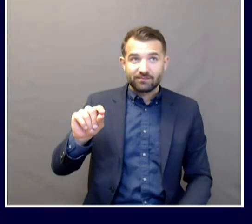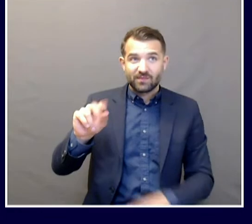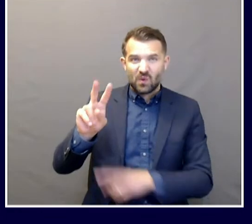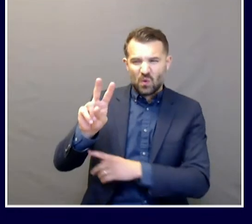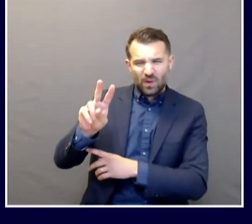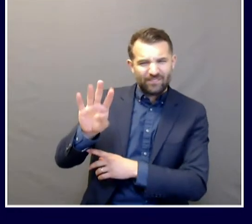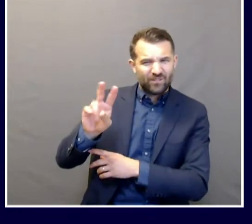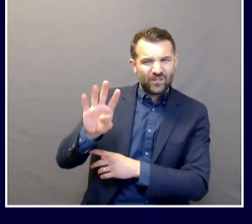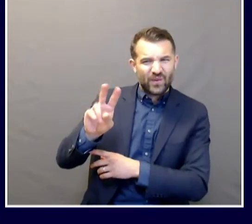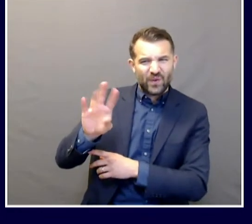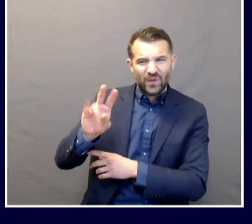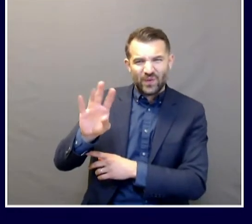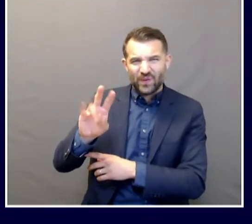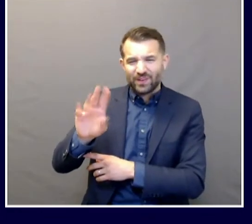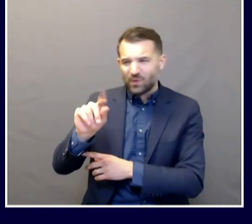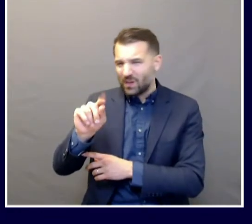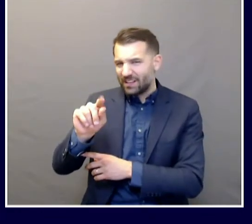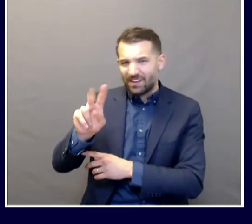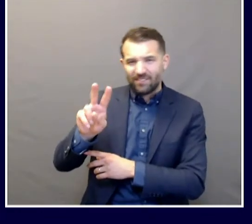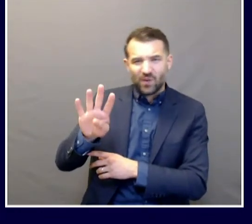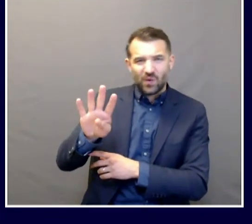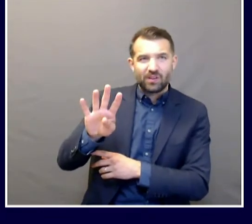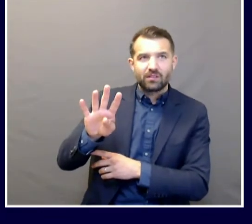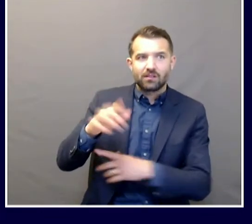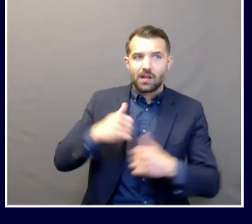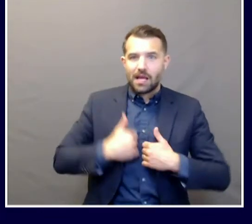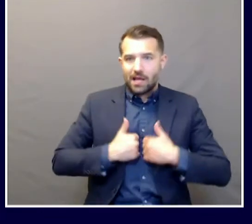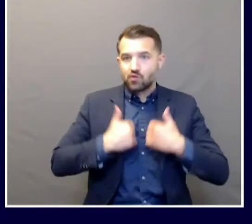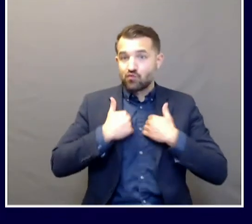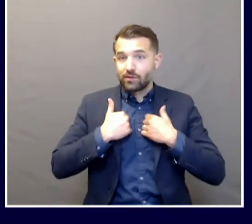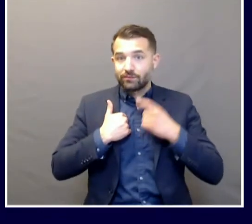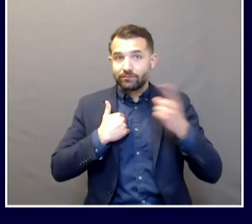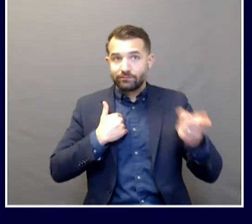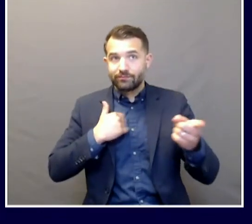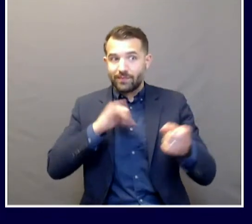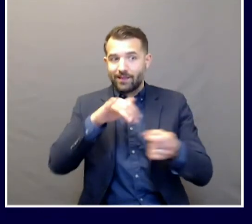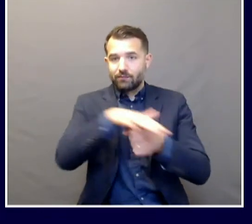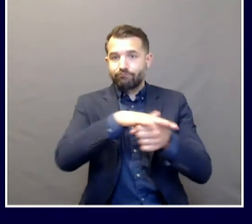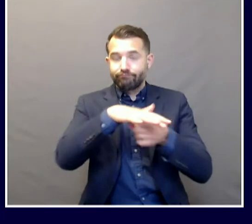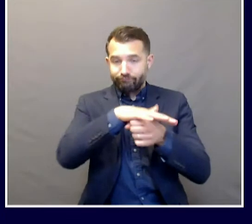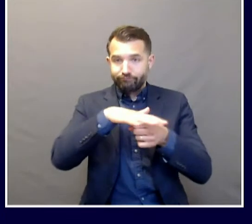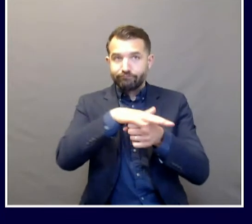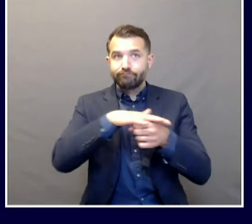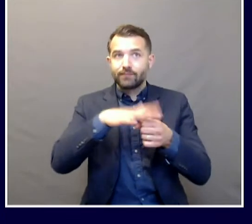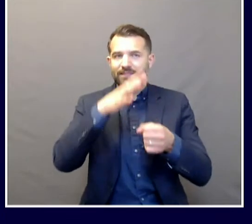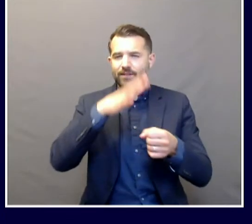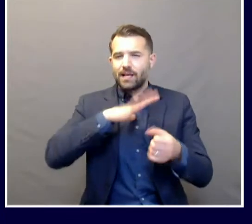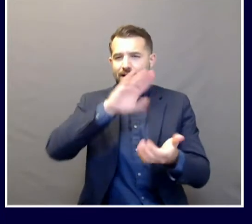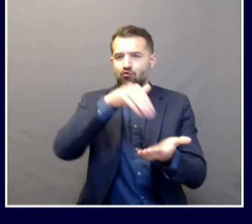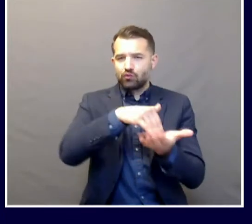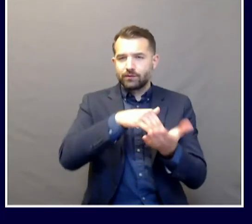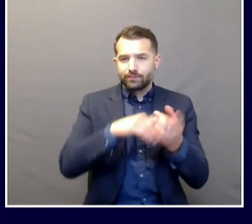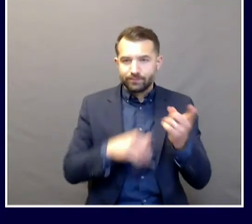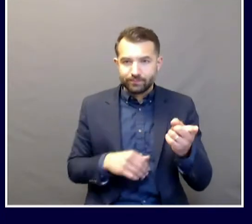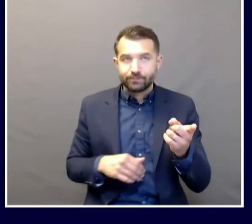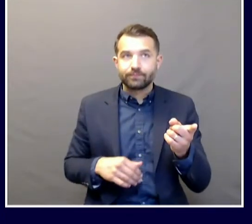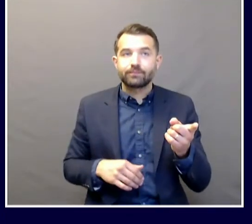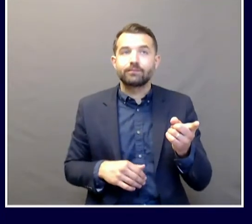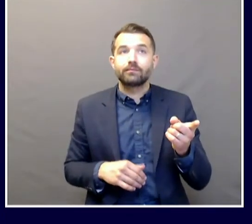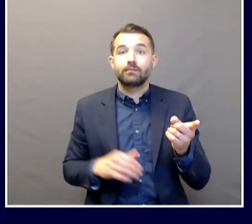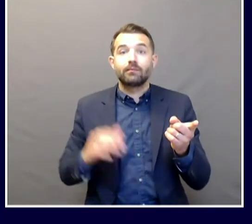number associated with residents of that particular unit within the facility. The approach that we're